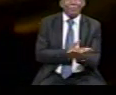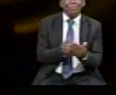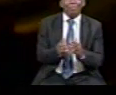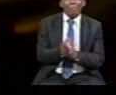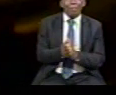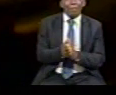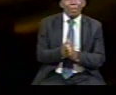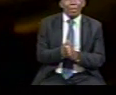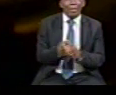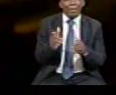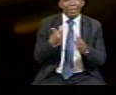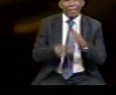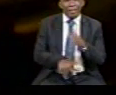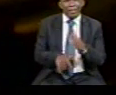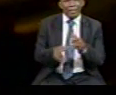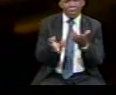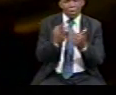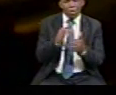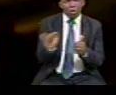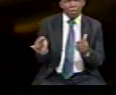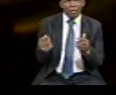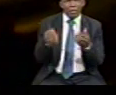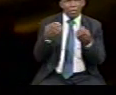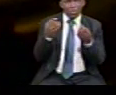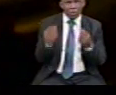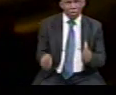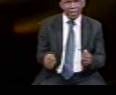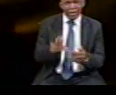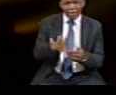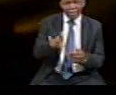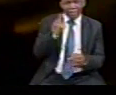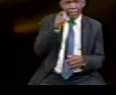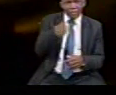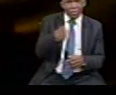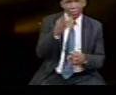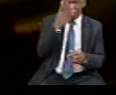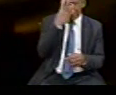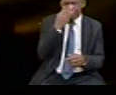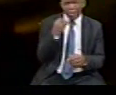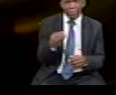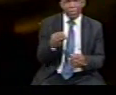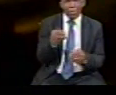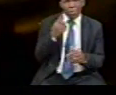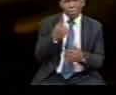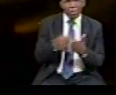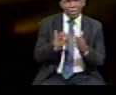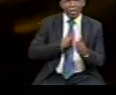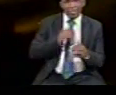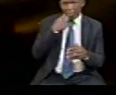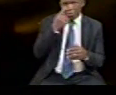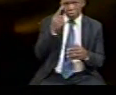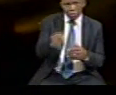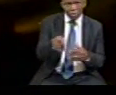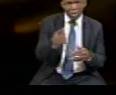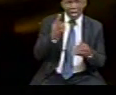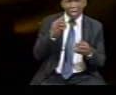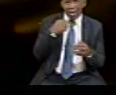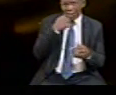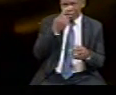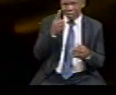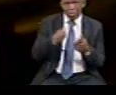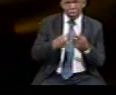morning, lest coming suddenly he find you sleeping. And what I say unto you, I say unto